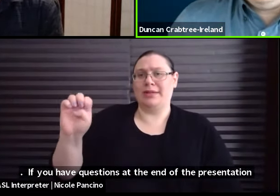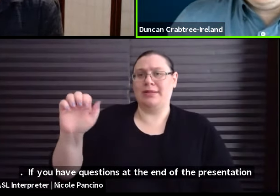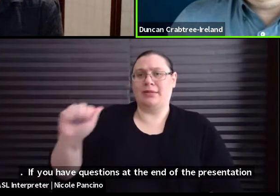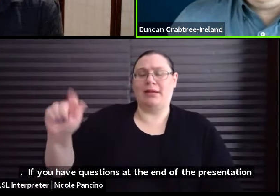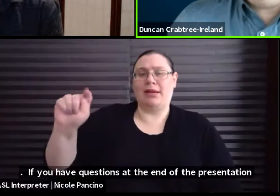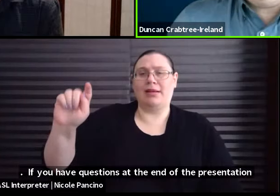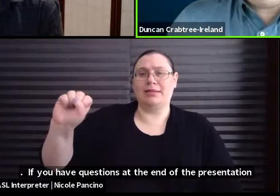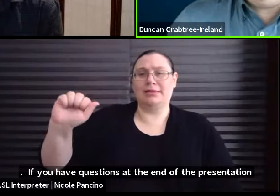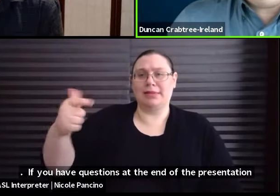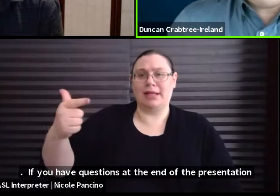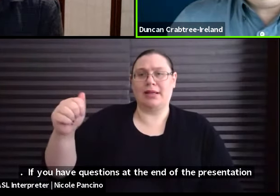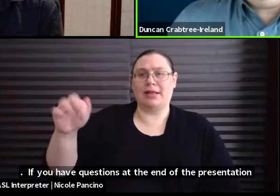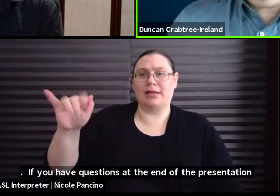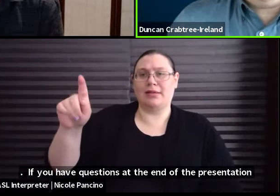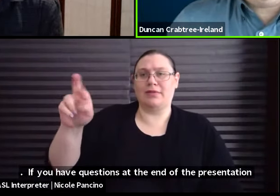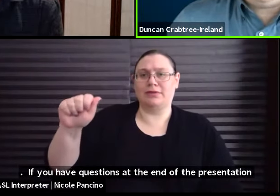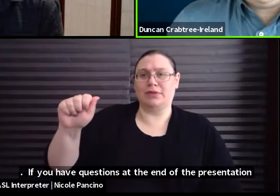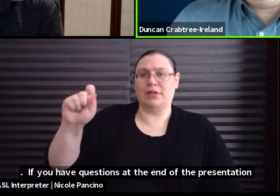pteoe@sagaftra.org. That's